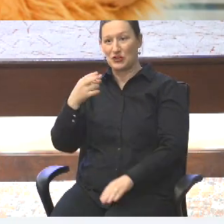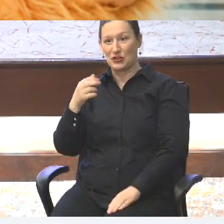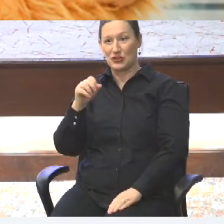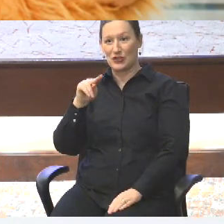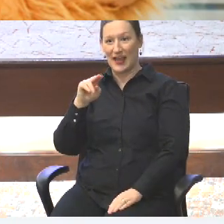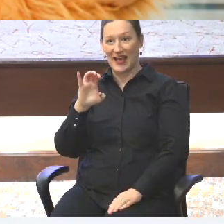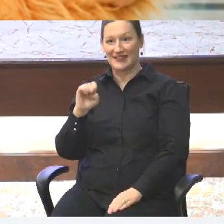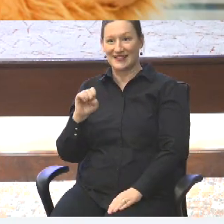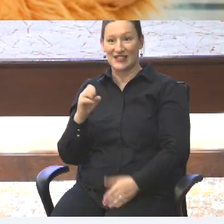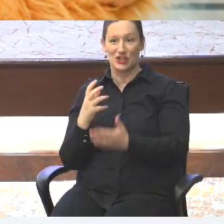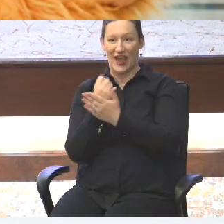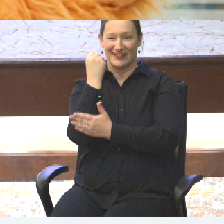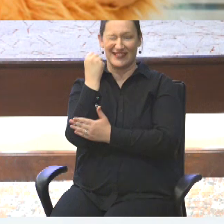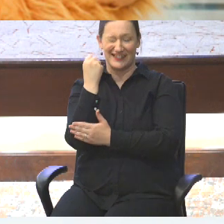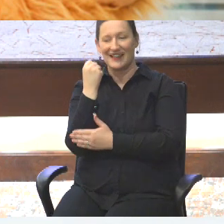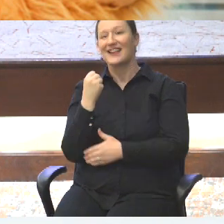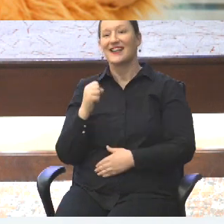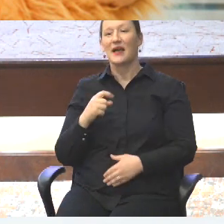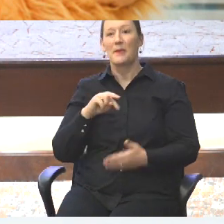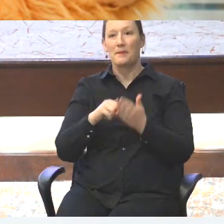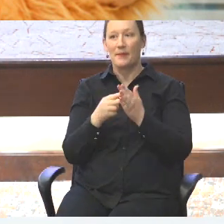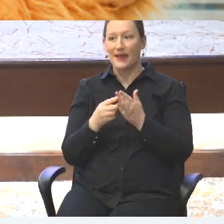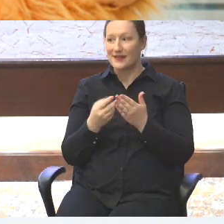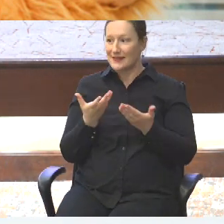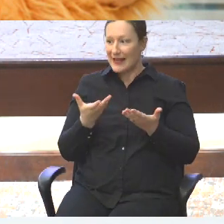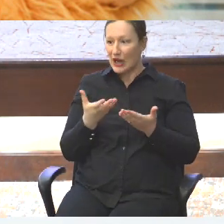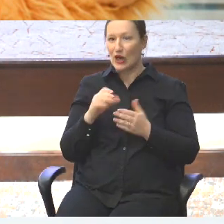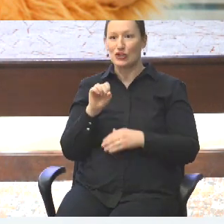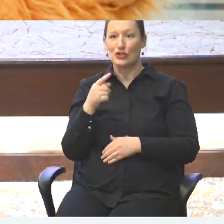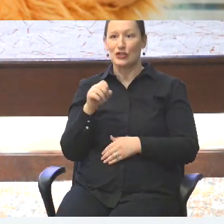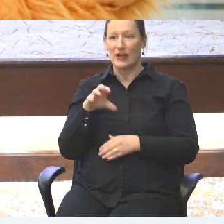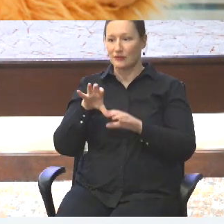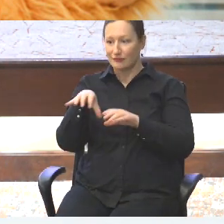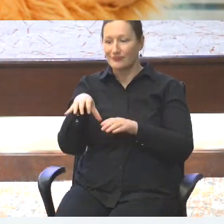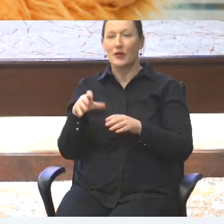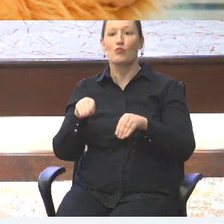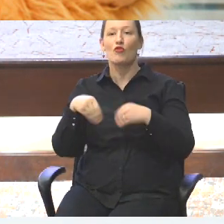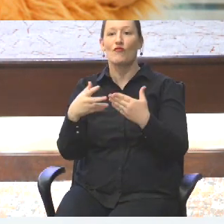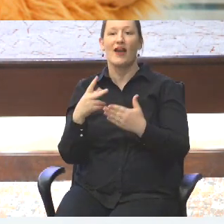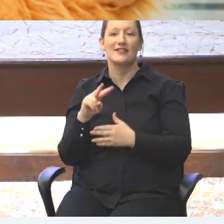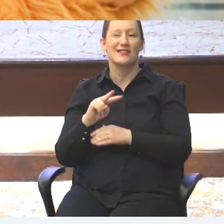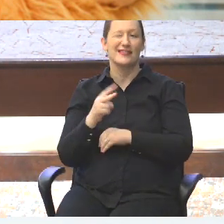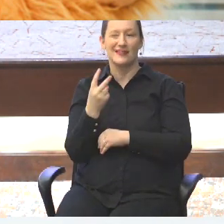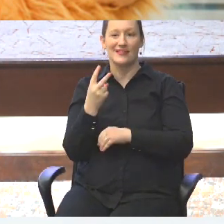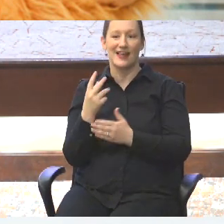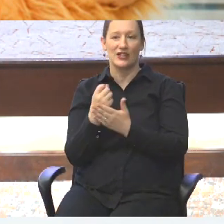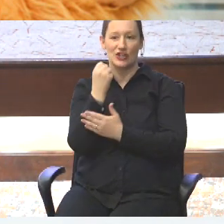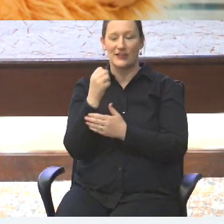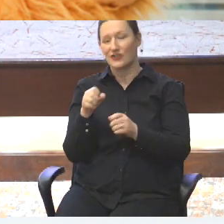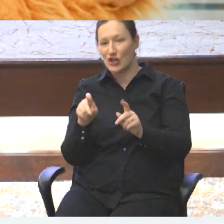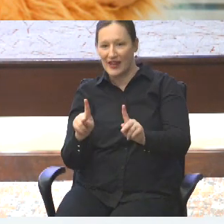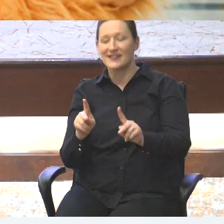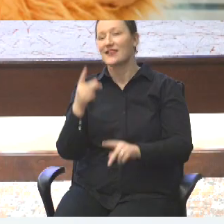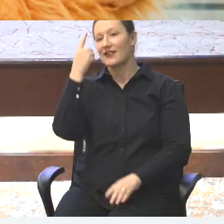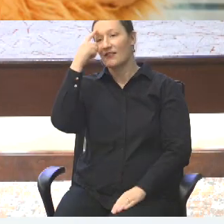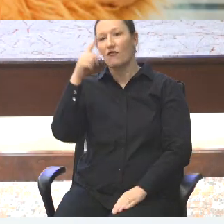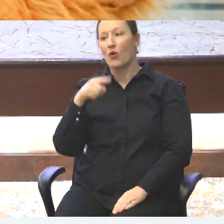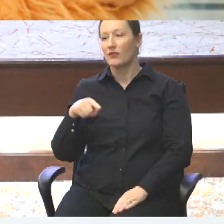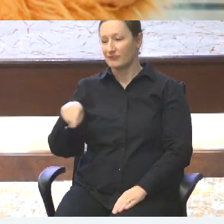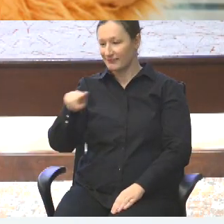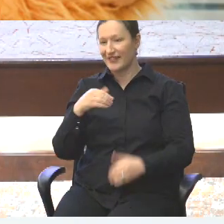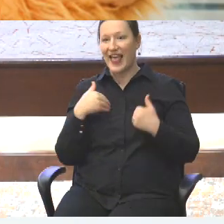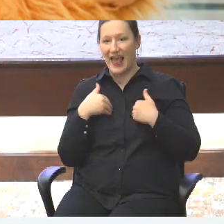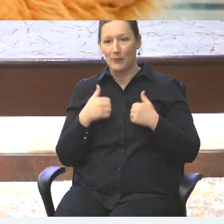the second chance the shelter provides to animals in need. He helps bring brand awareness, increase